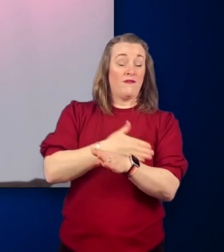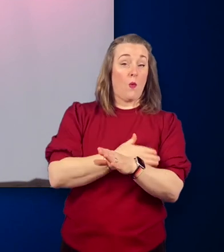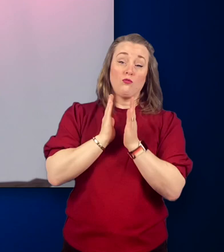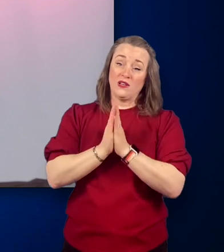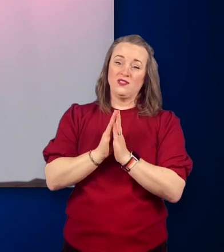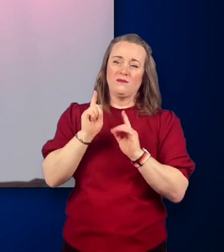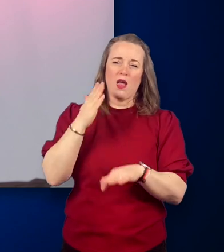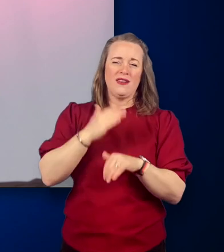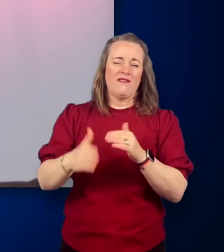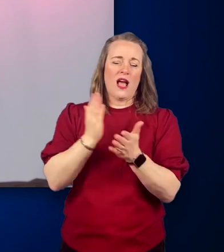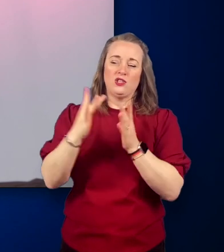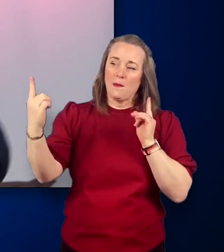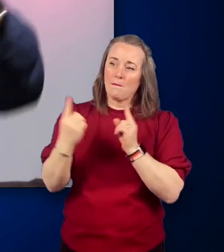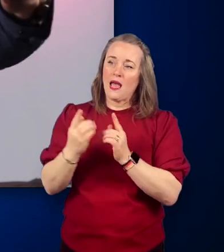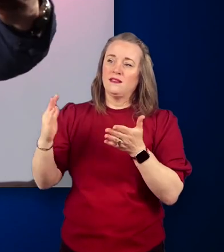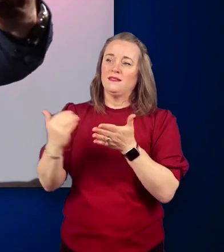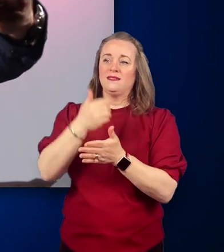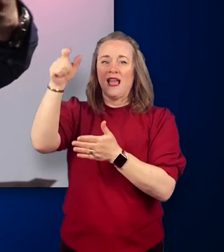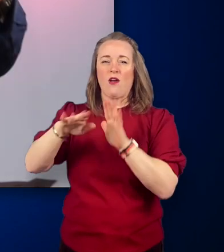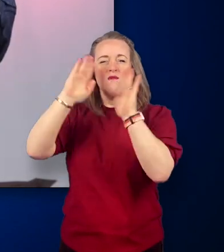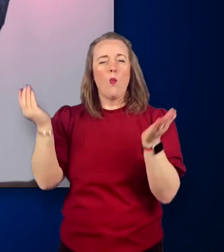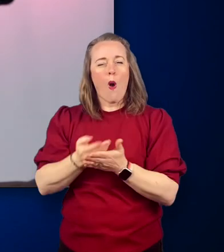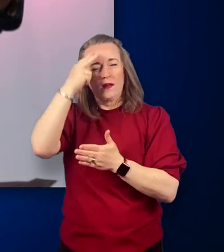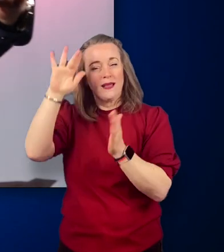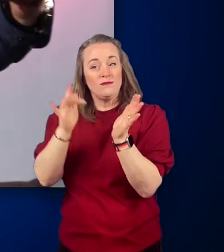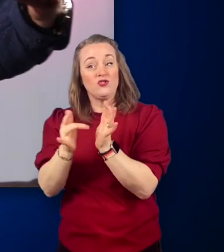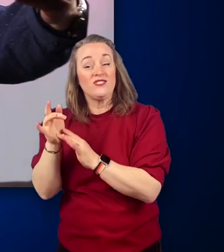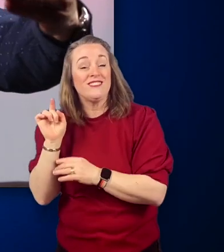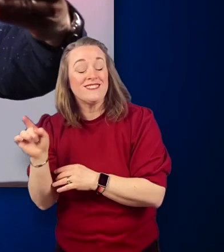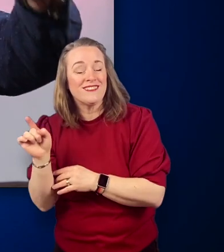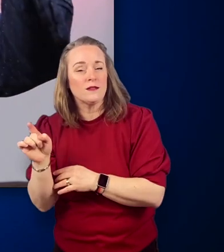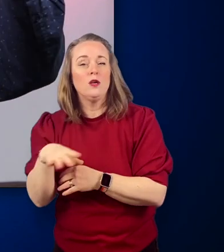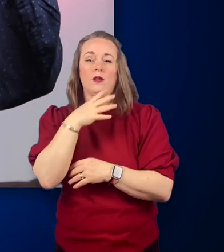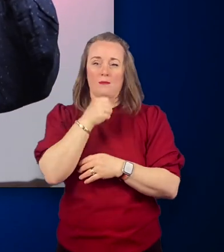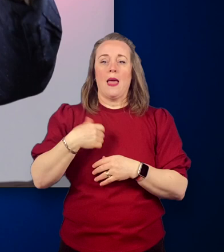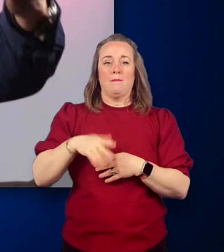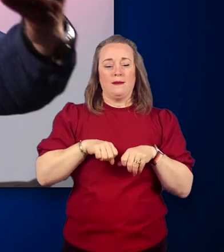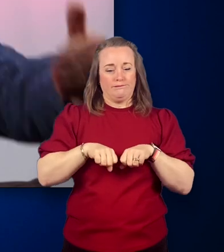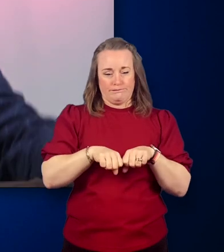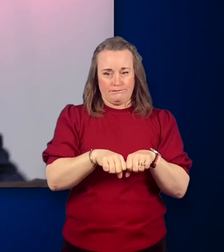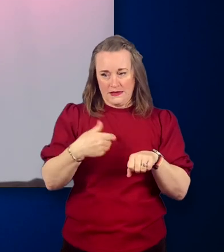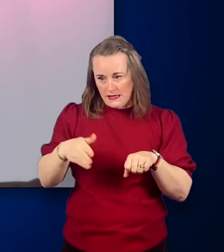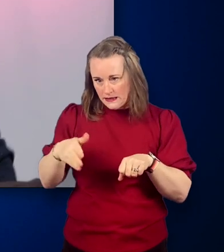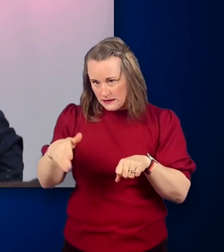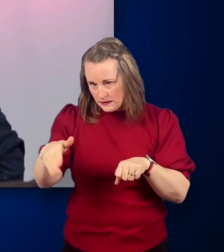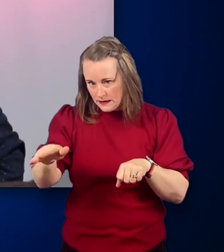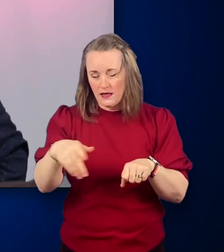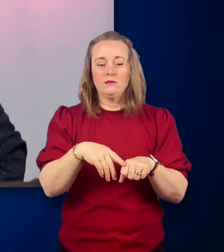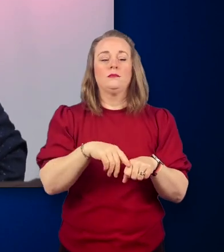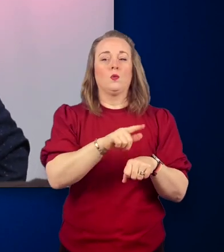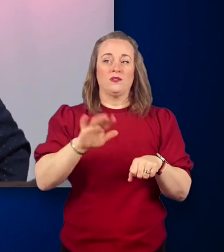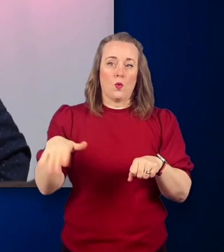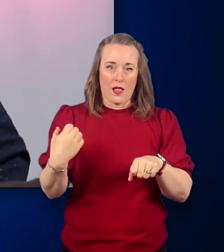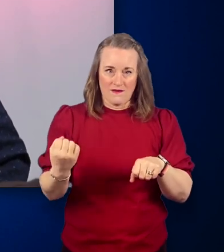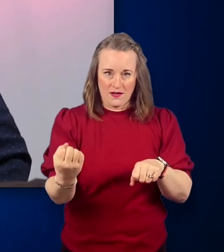who's called Jesus. And at the end, when he got to the carriage, he prayed to it, accept Jesus